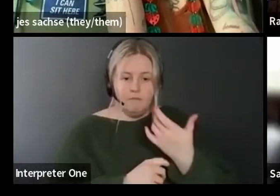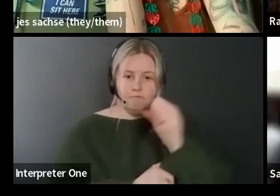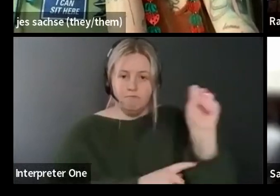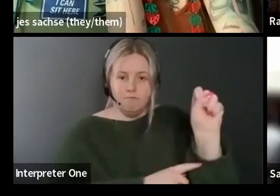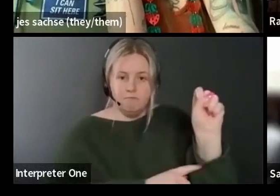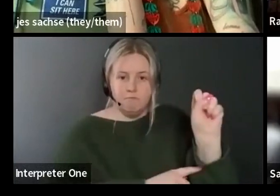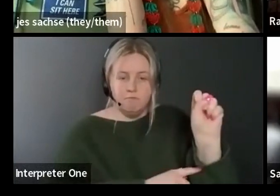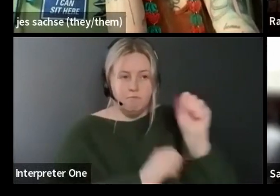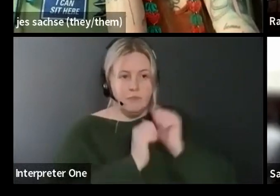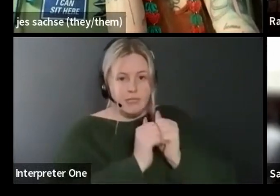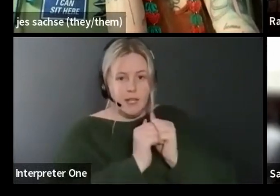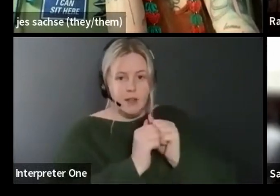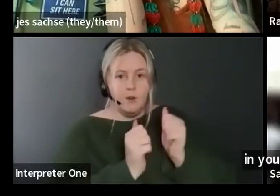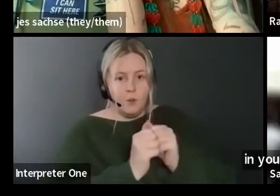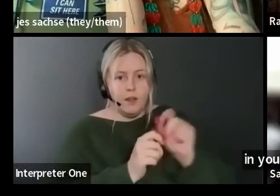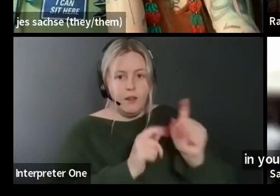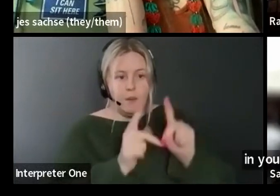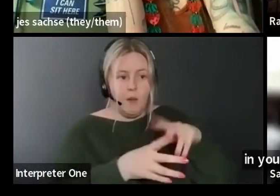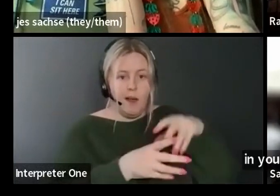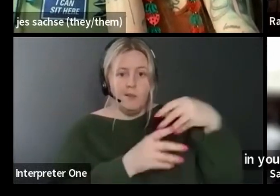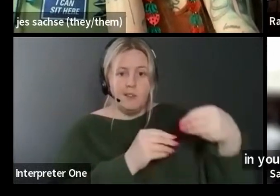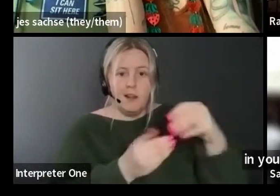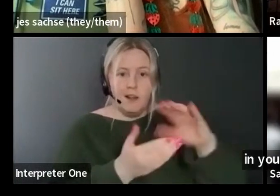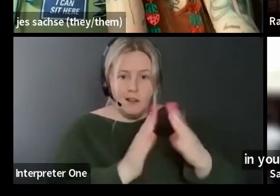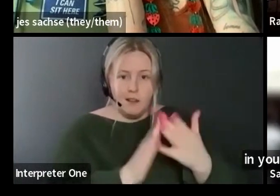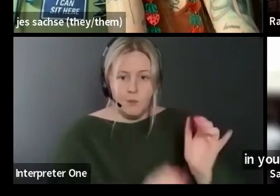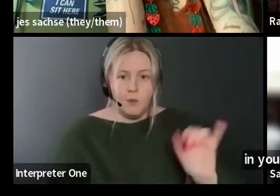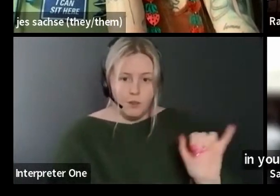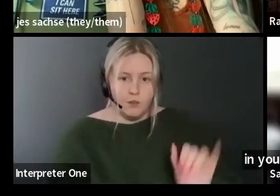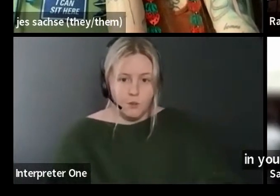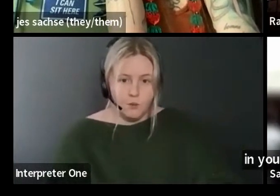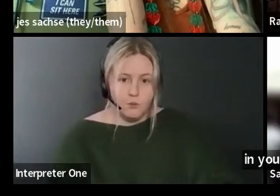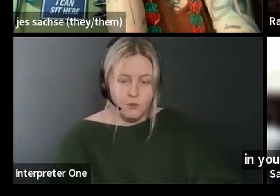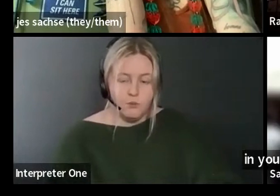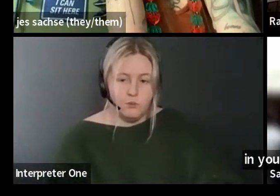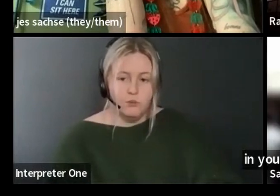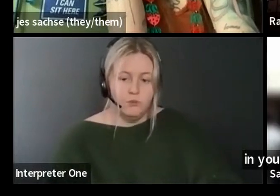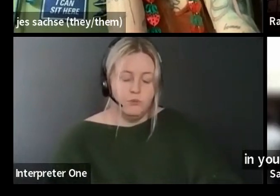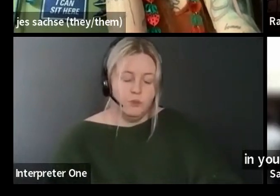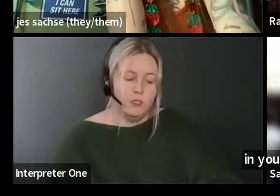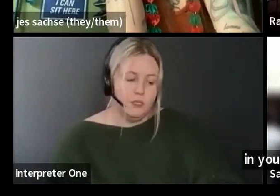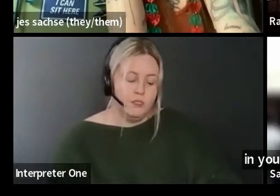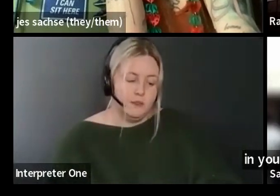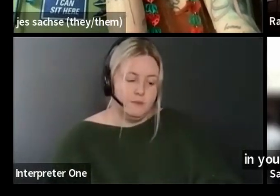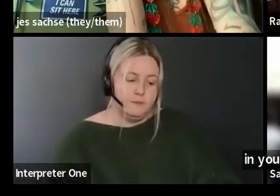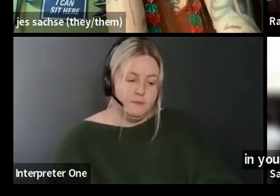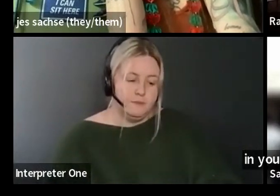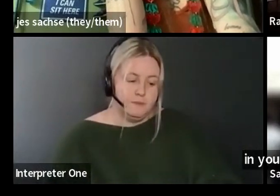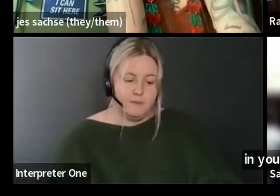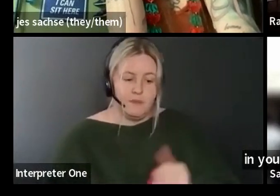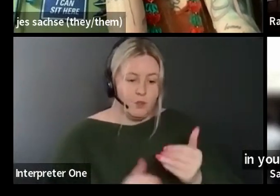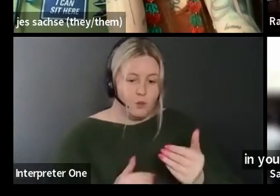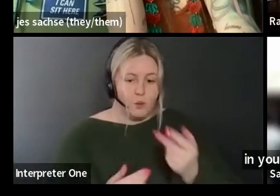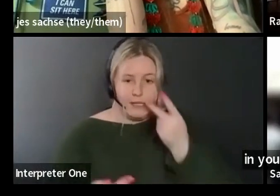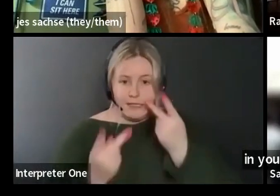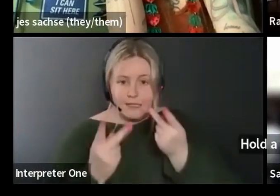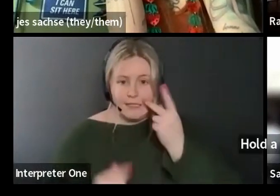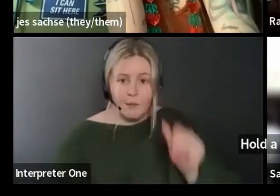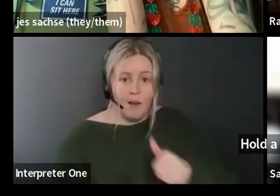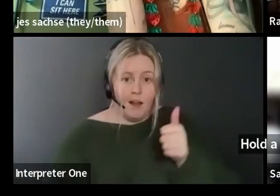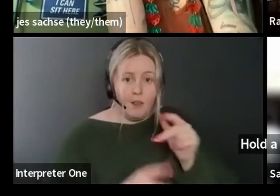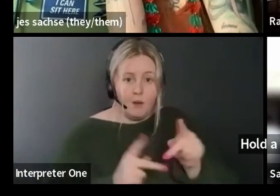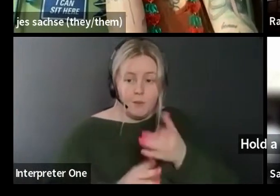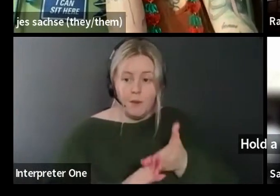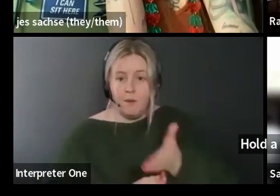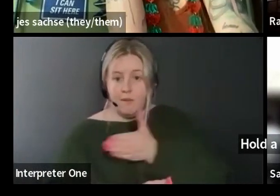outside of those communities, and just like do that stuff, you know, and like see what other people that came before you maybe